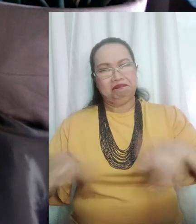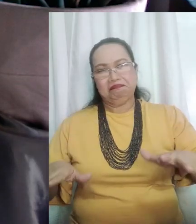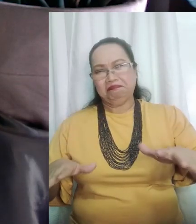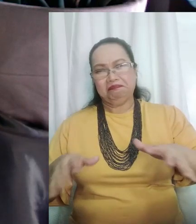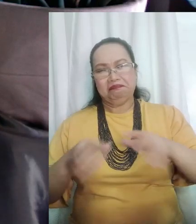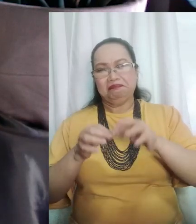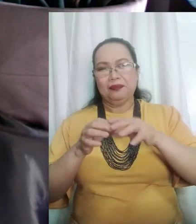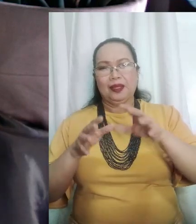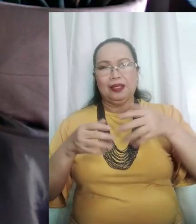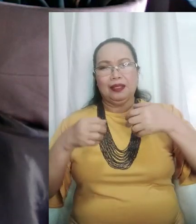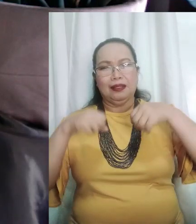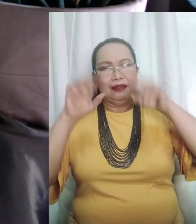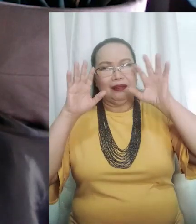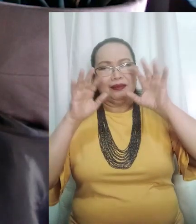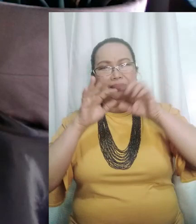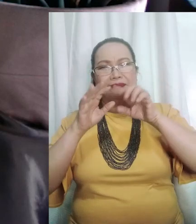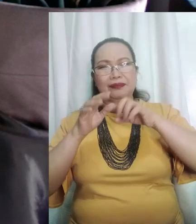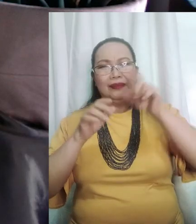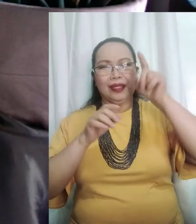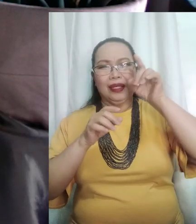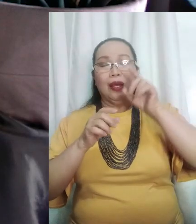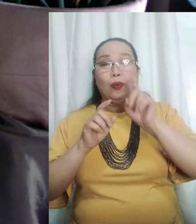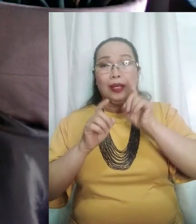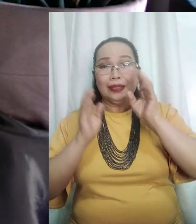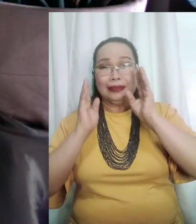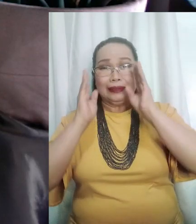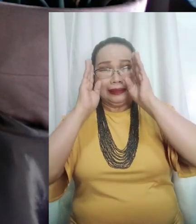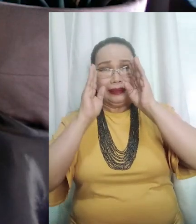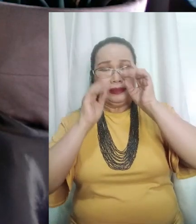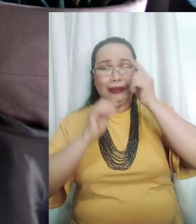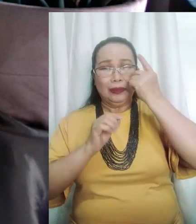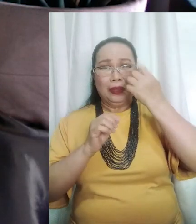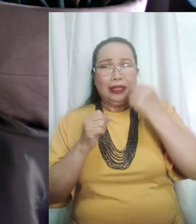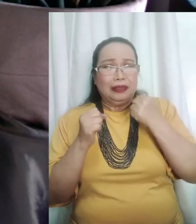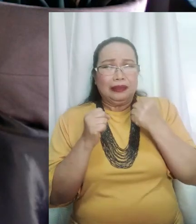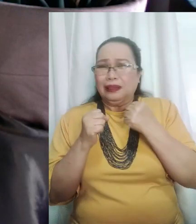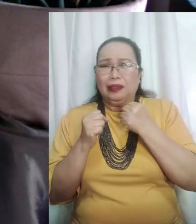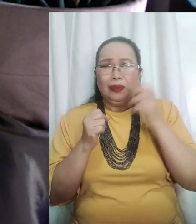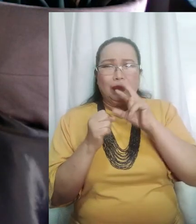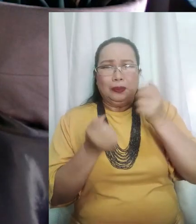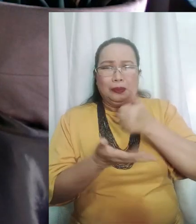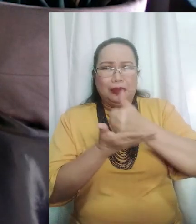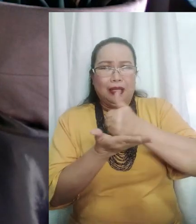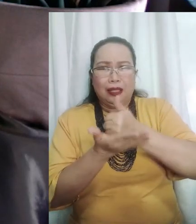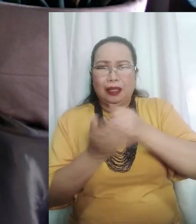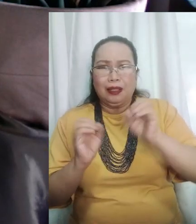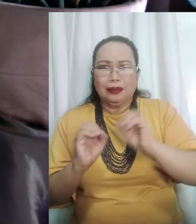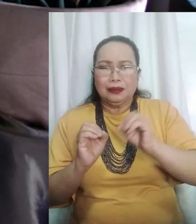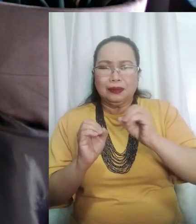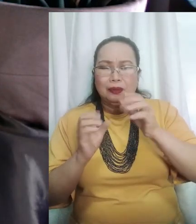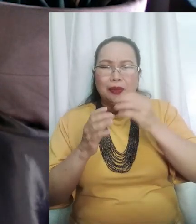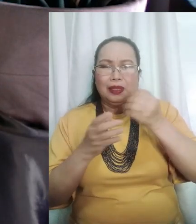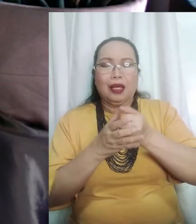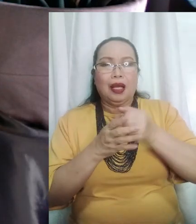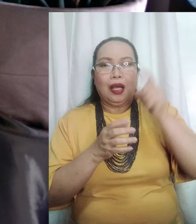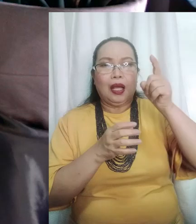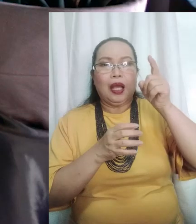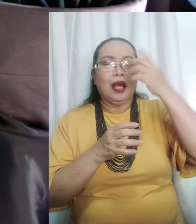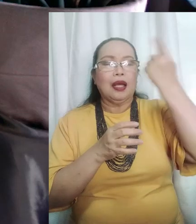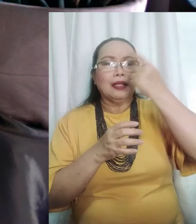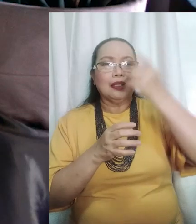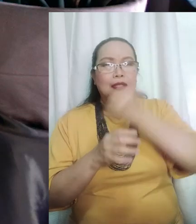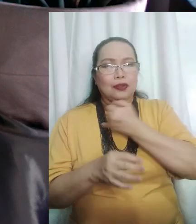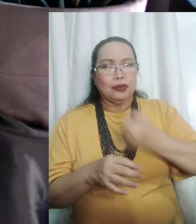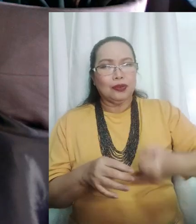go, he took a grip of God's hands. You know, there's no mention in the text